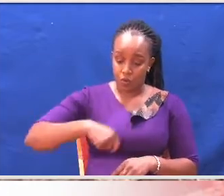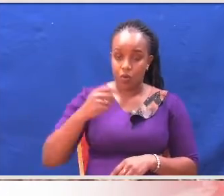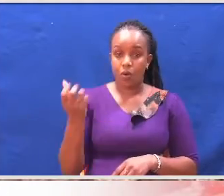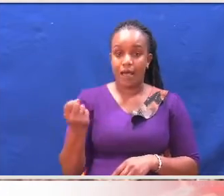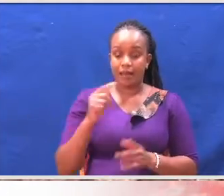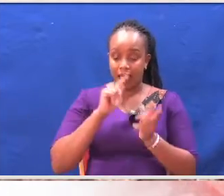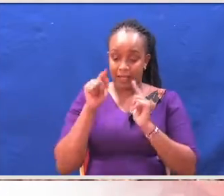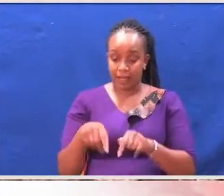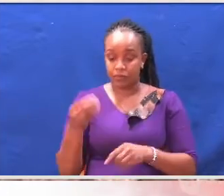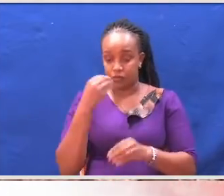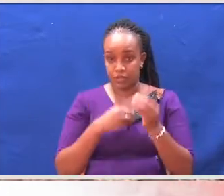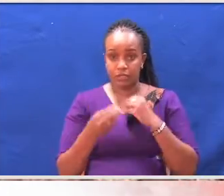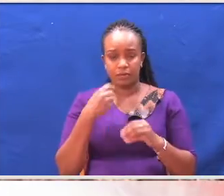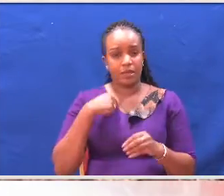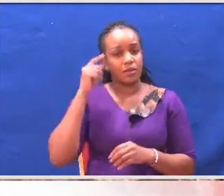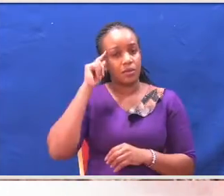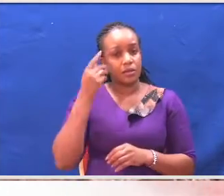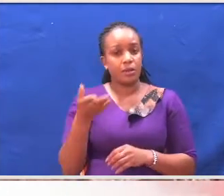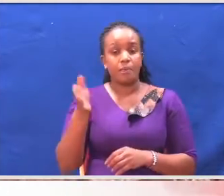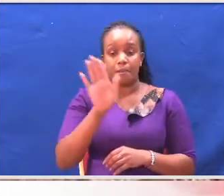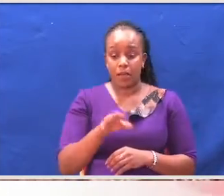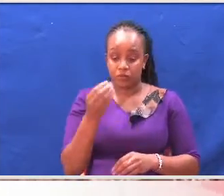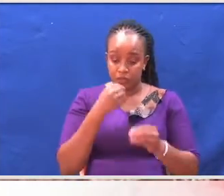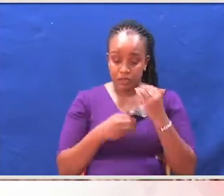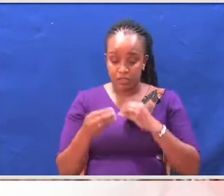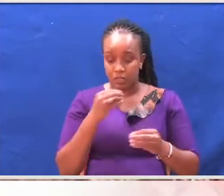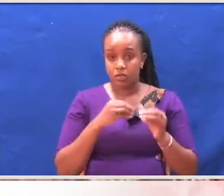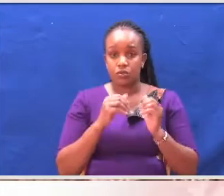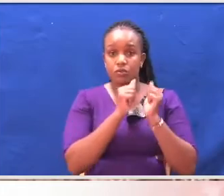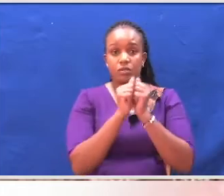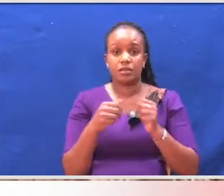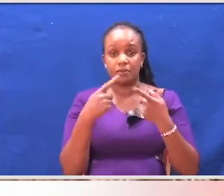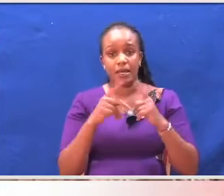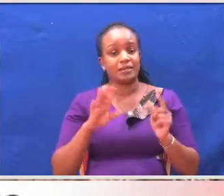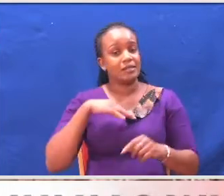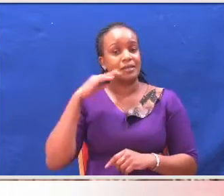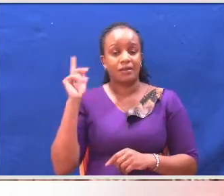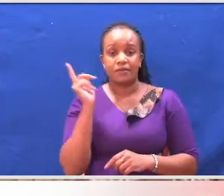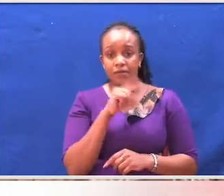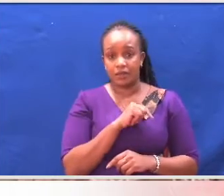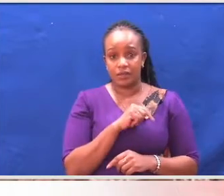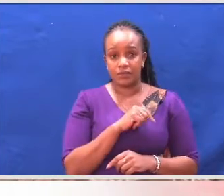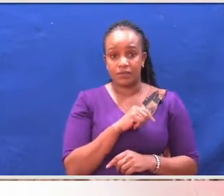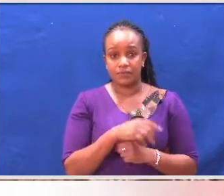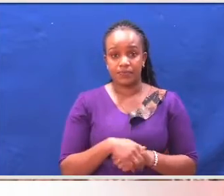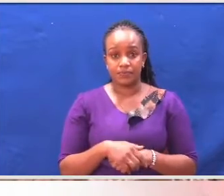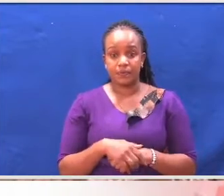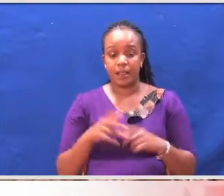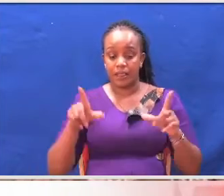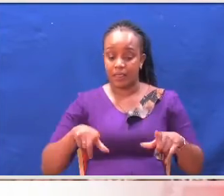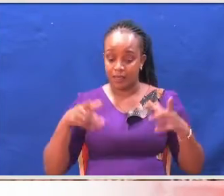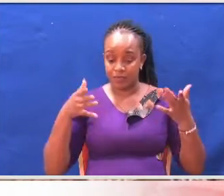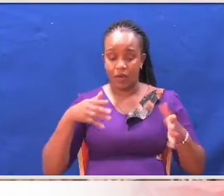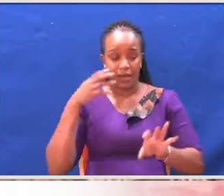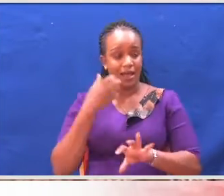kukula. And I thought he's coming back to eat. Okay, that is how everything changed. And maisha saini ngumu